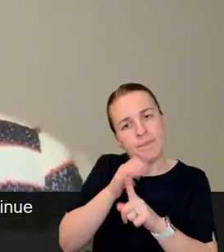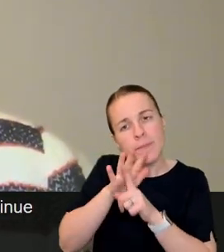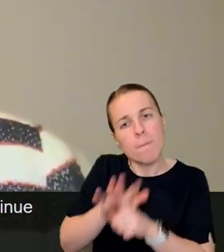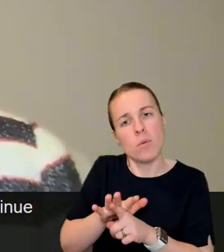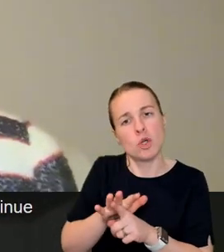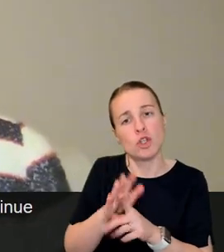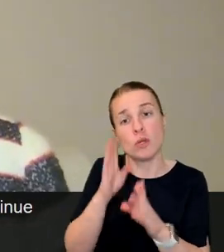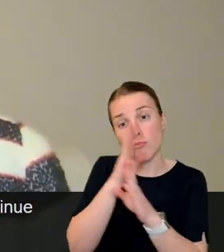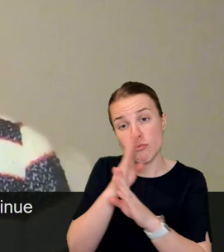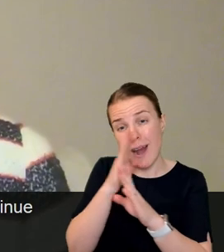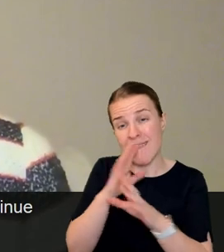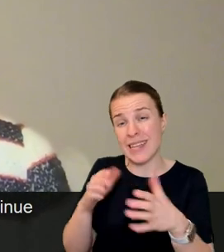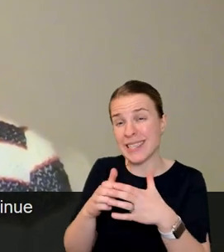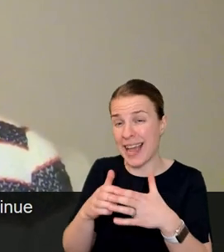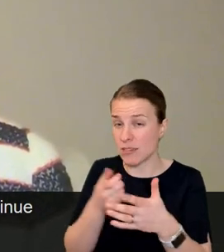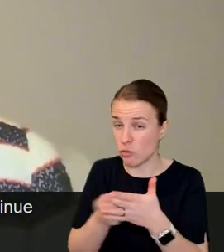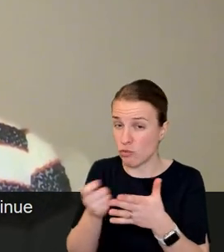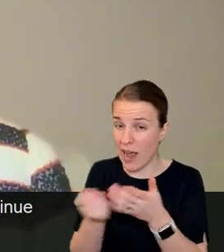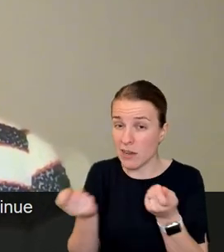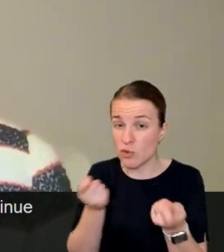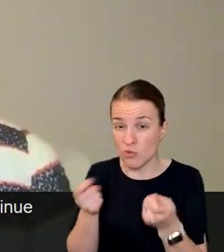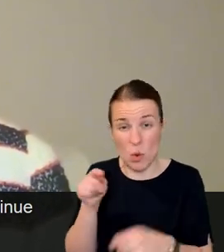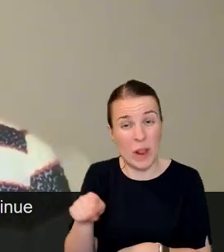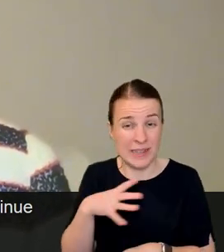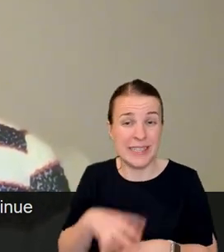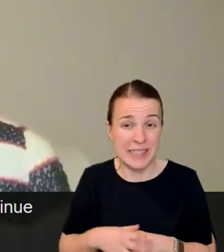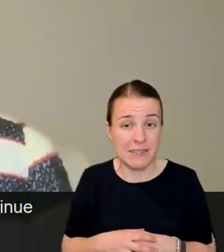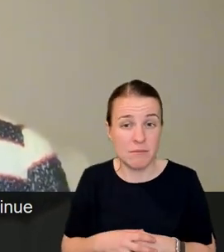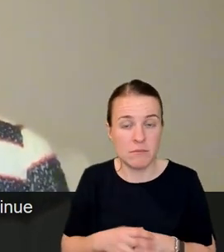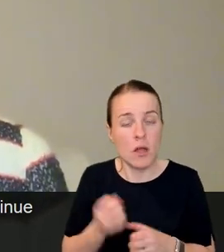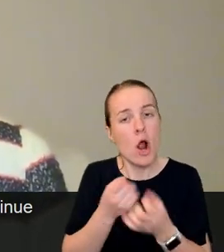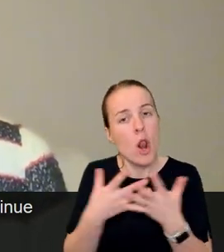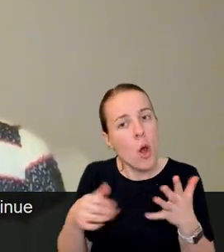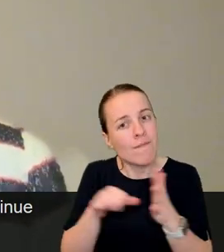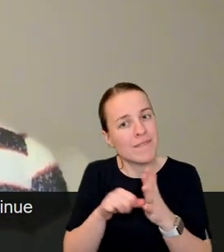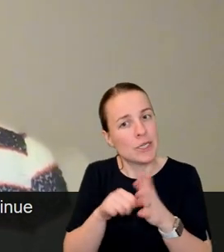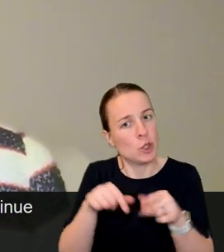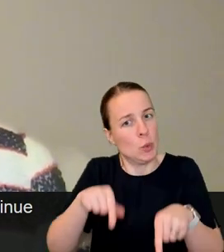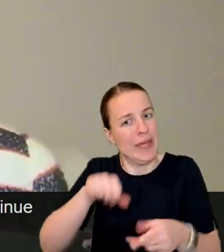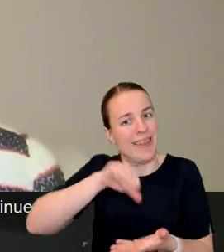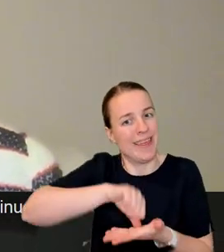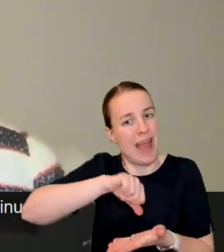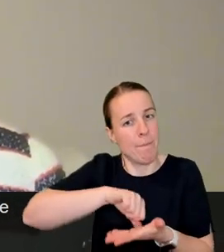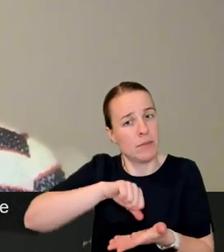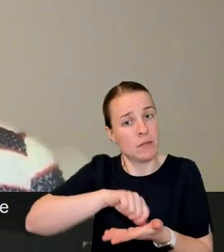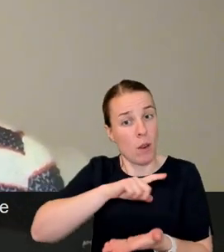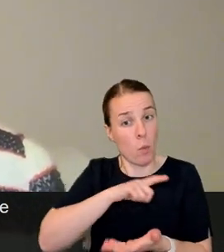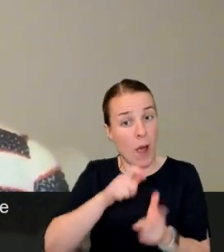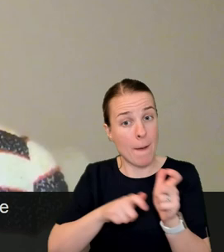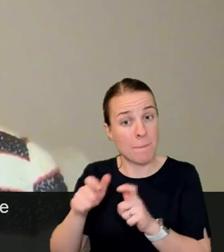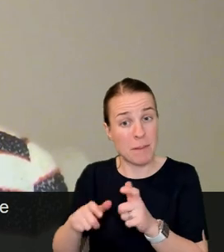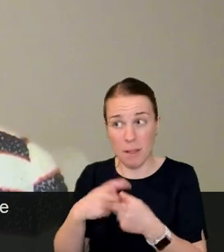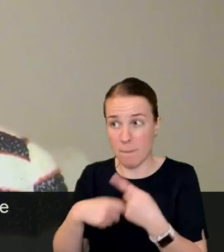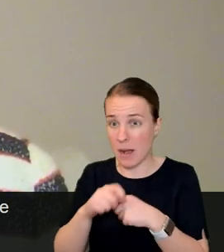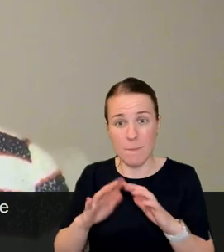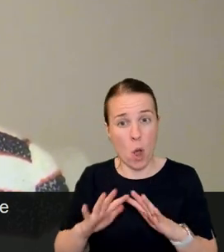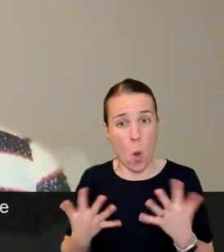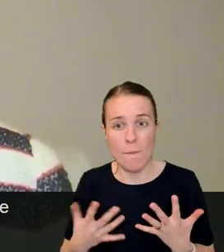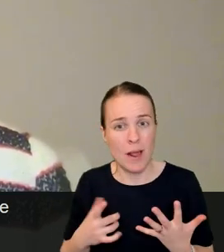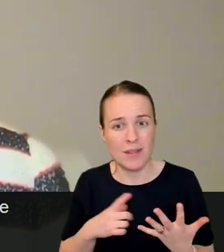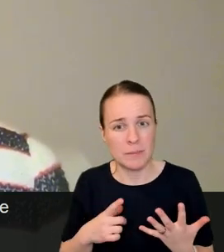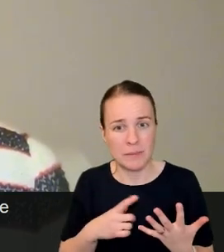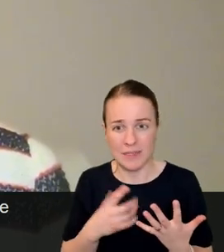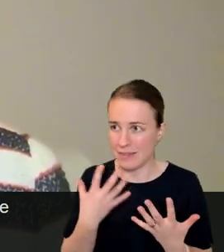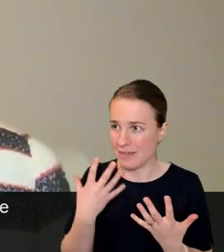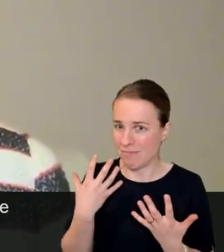rent control, because ultimately a lot of the issues that we face in the capital are caused by people being made homeless when they have places to go to,